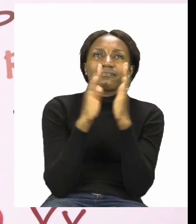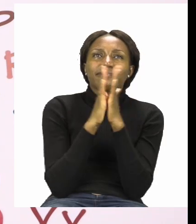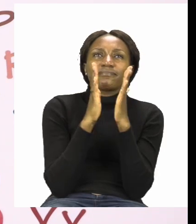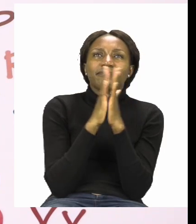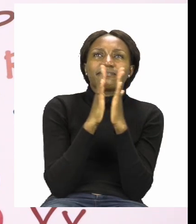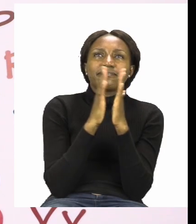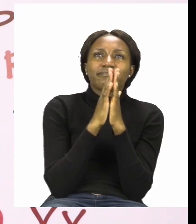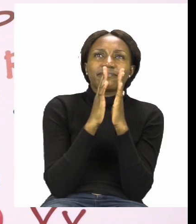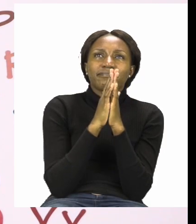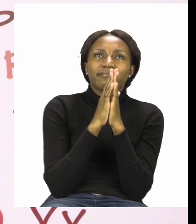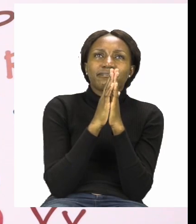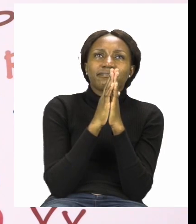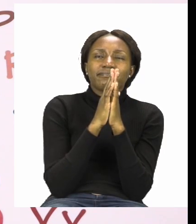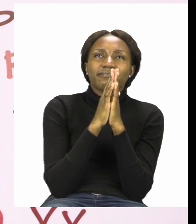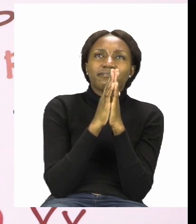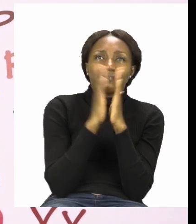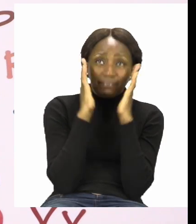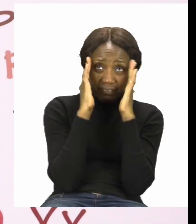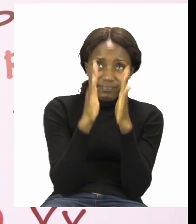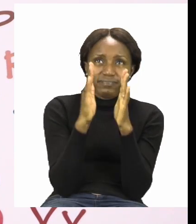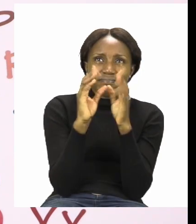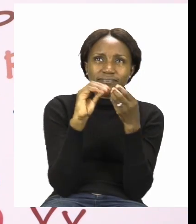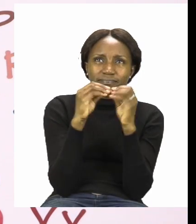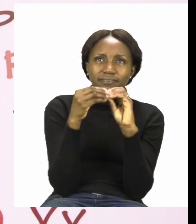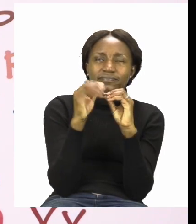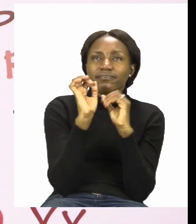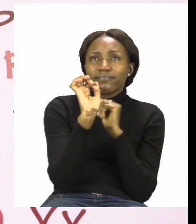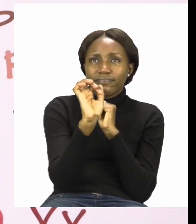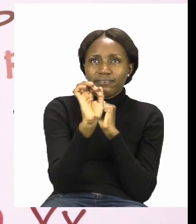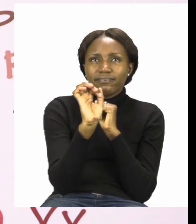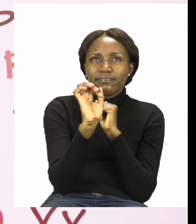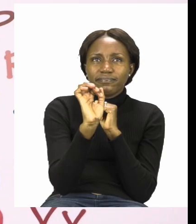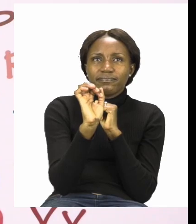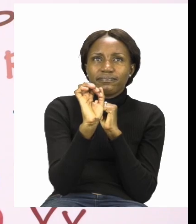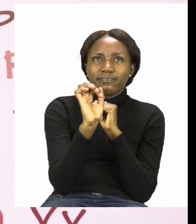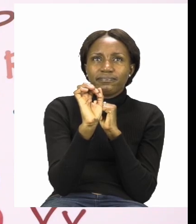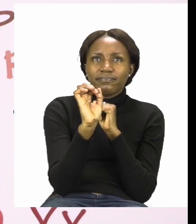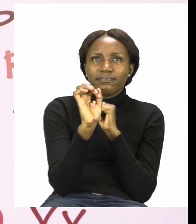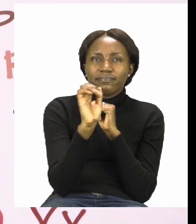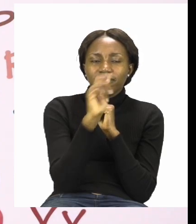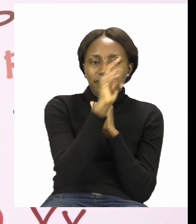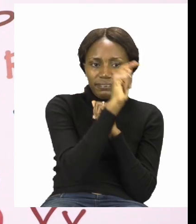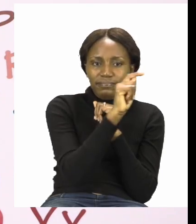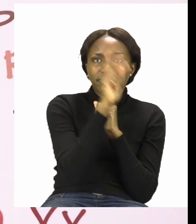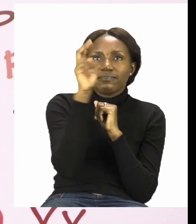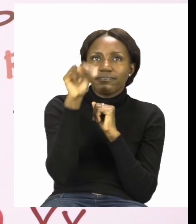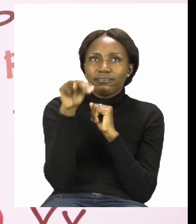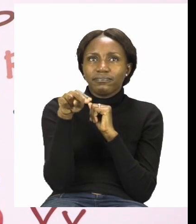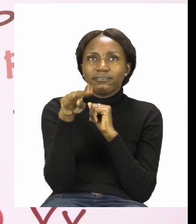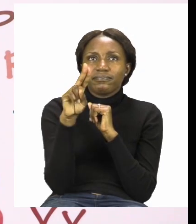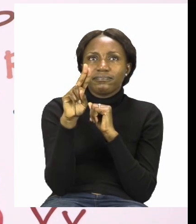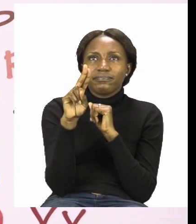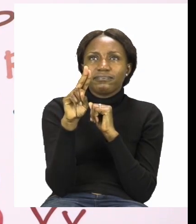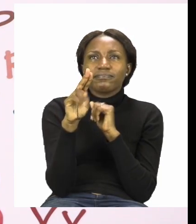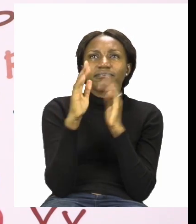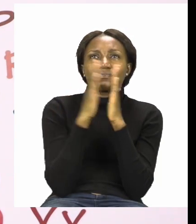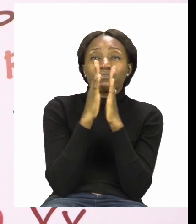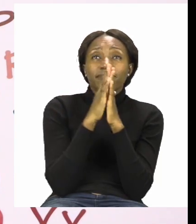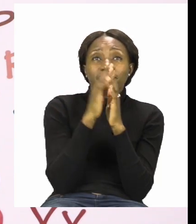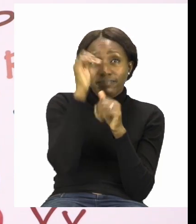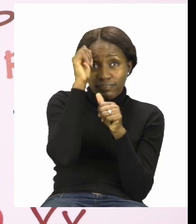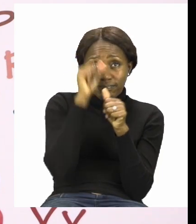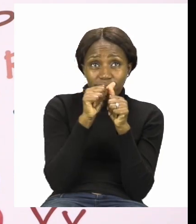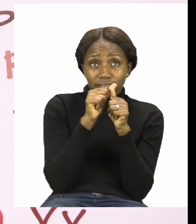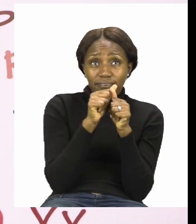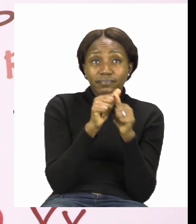it's all about your number lines today, and it is all about Mr. Tens and Mrs. Units. Remember, Mr. Tens likes